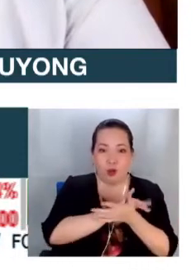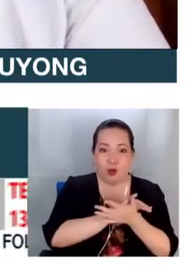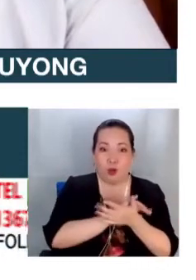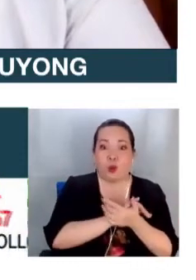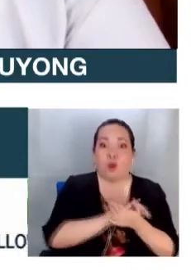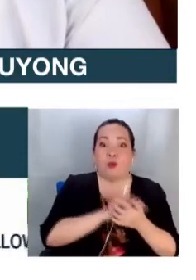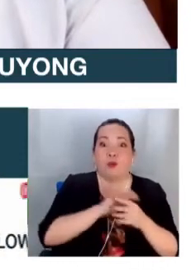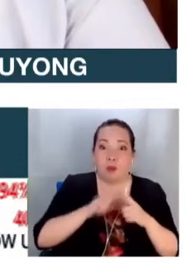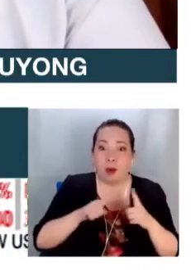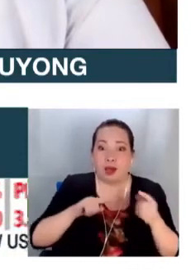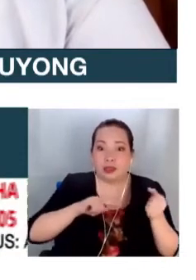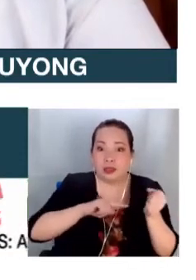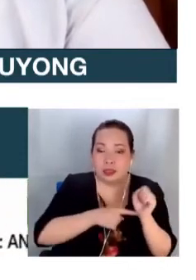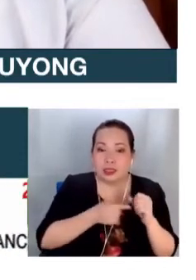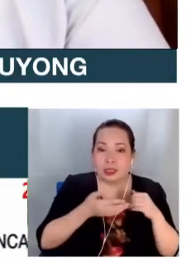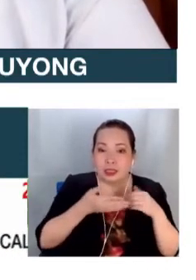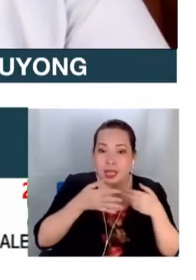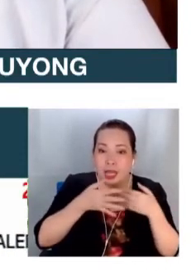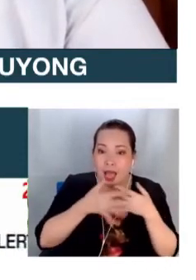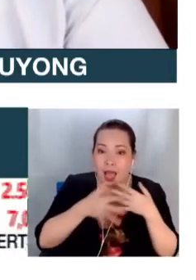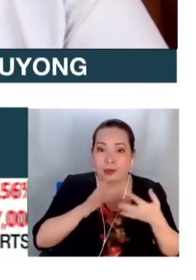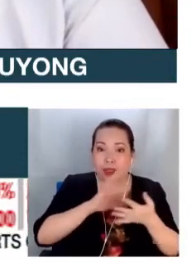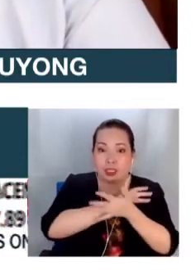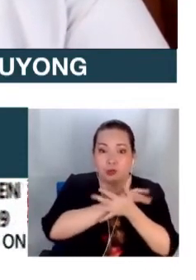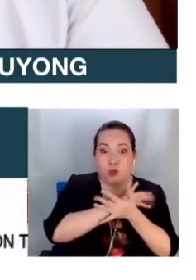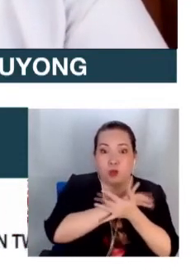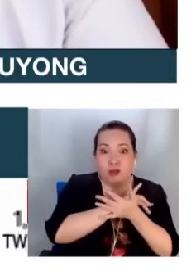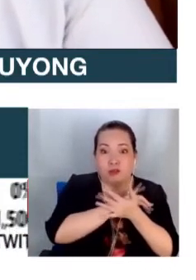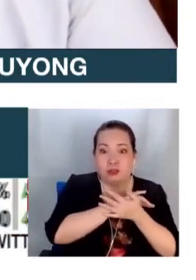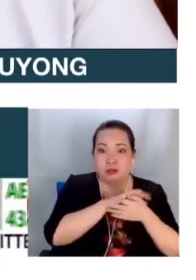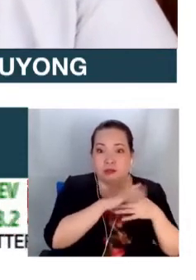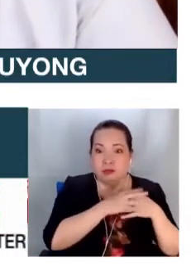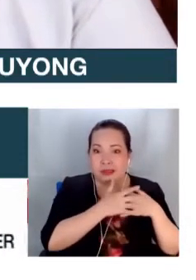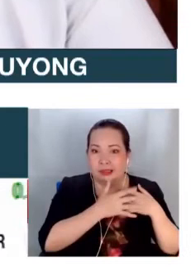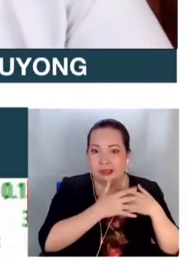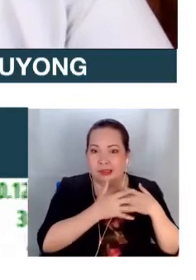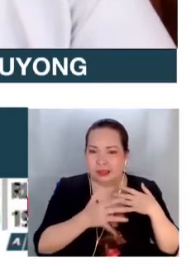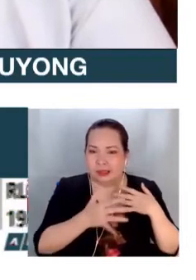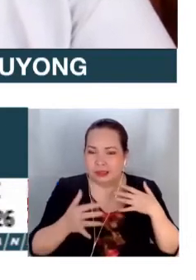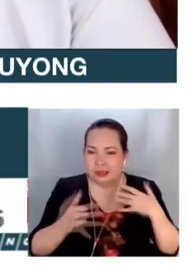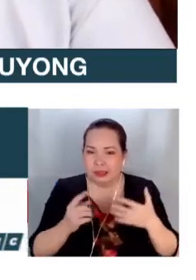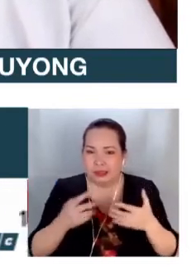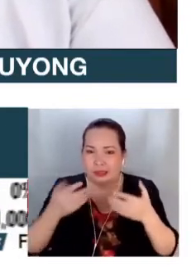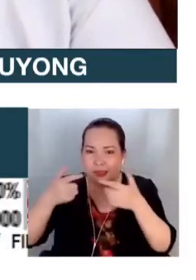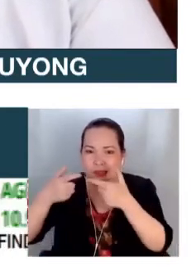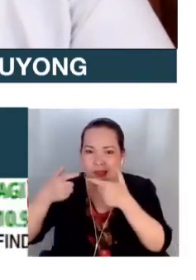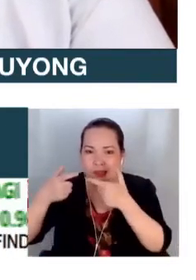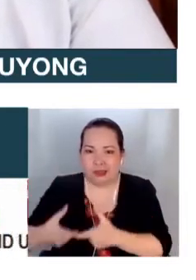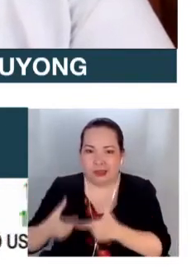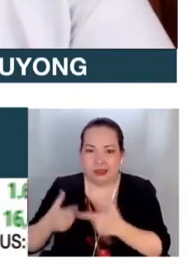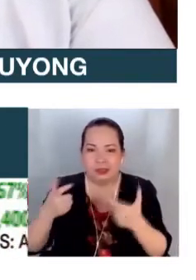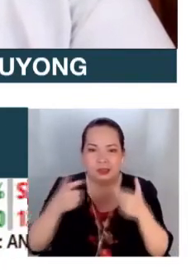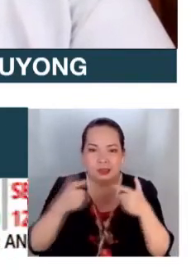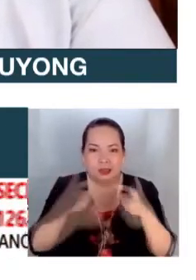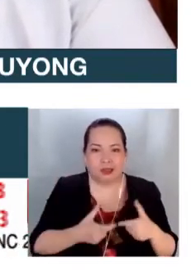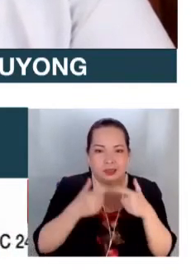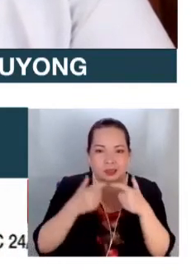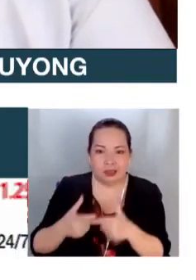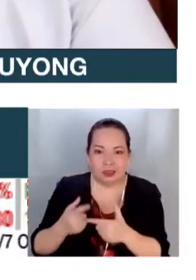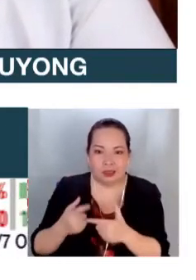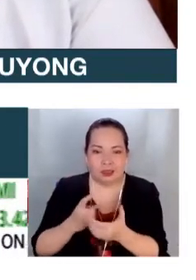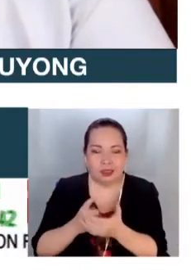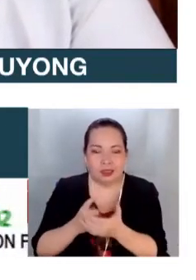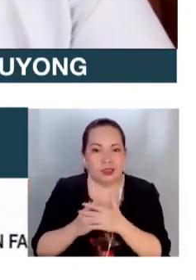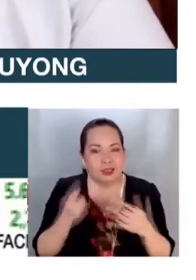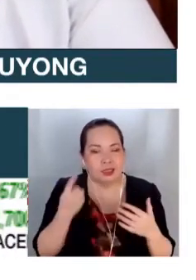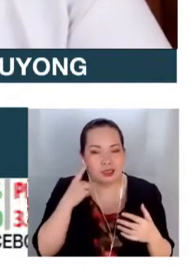pandemic and the lockdowns. So I want to ask you, how is this pandemic and all these lockdowns complicating matters